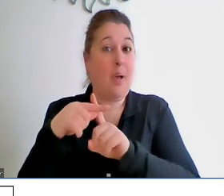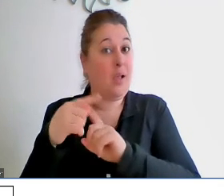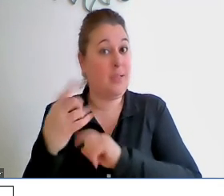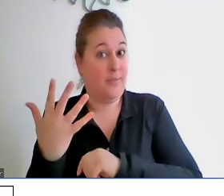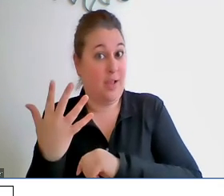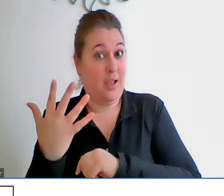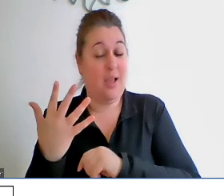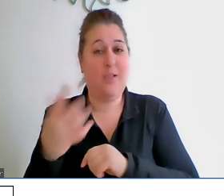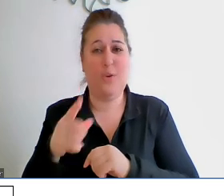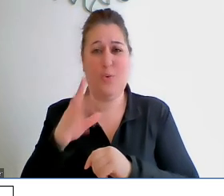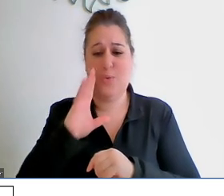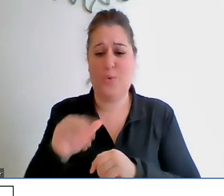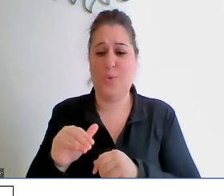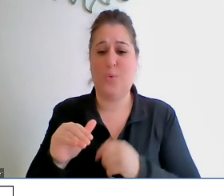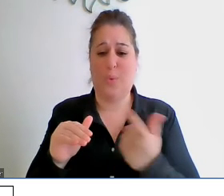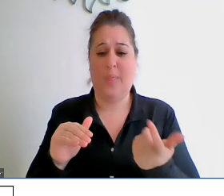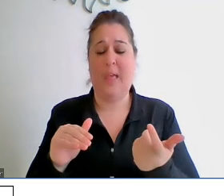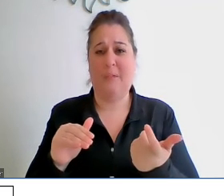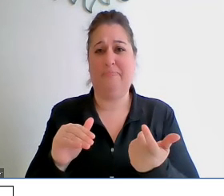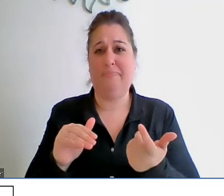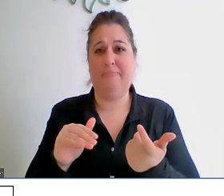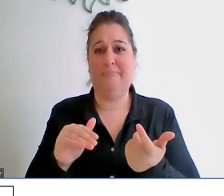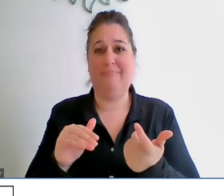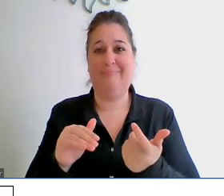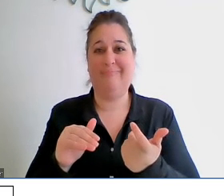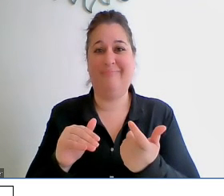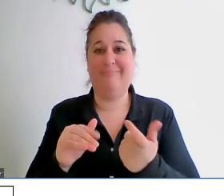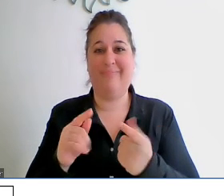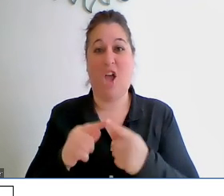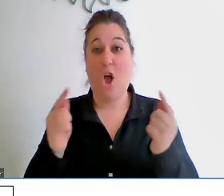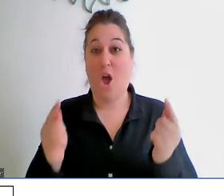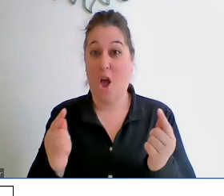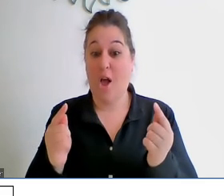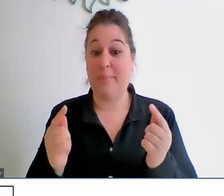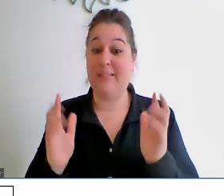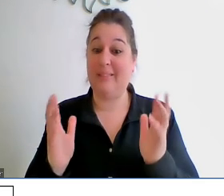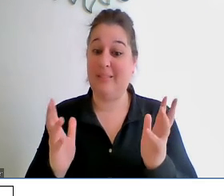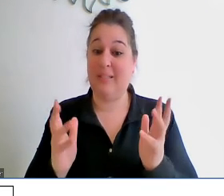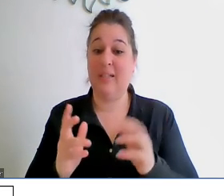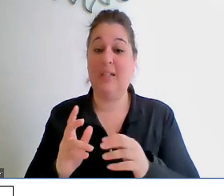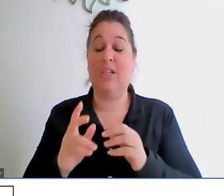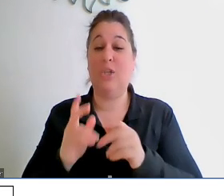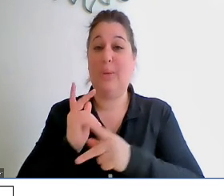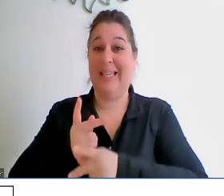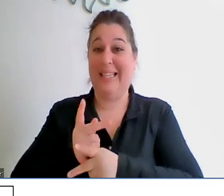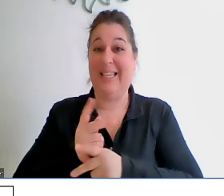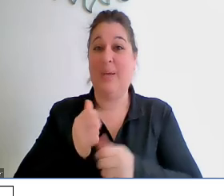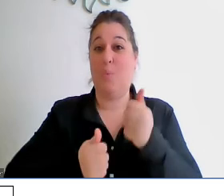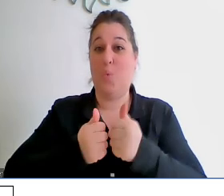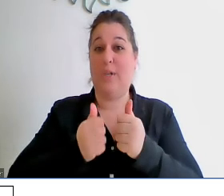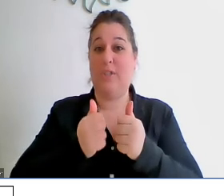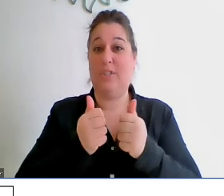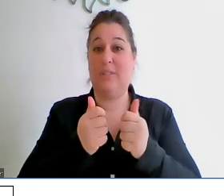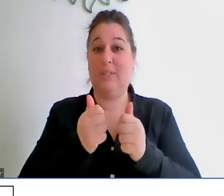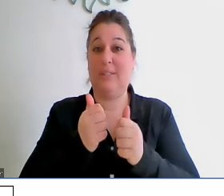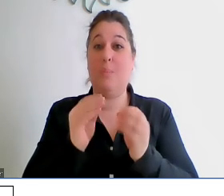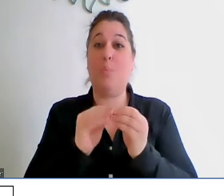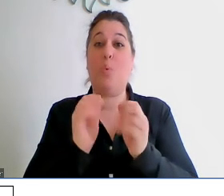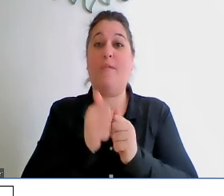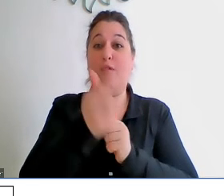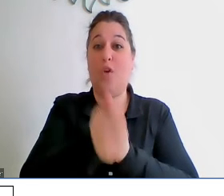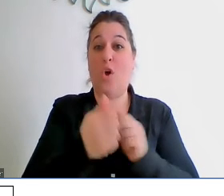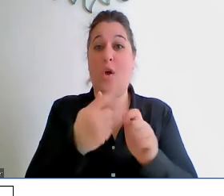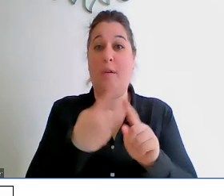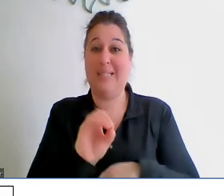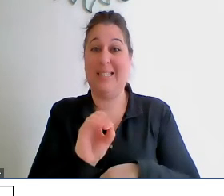If we have different signs subtract. So 8 minus 5, that's 3. Keep the sign of the